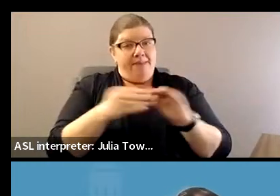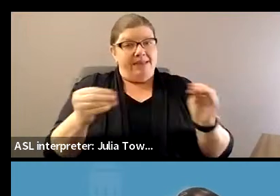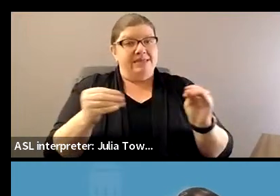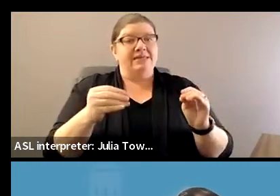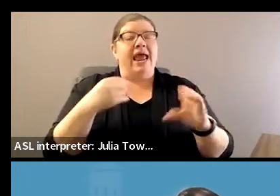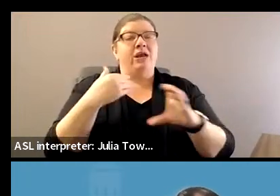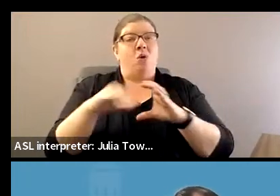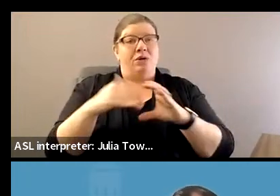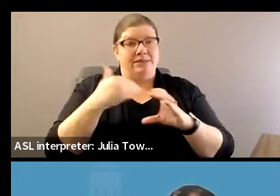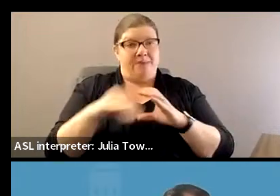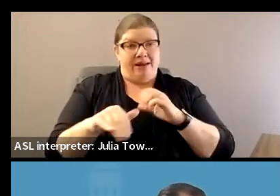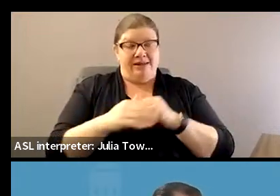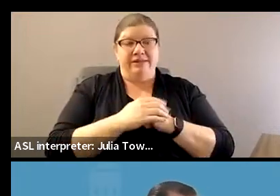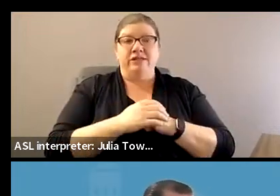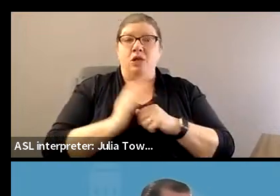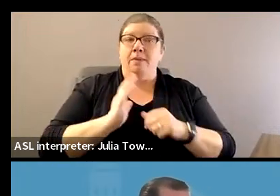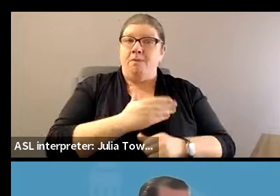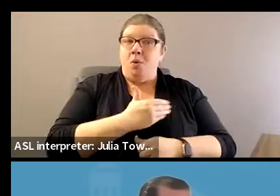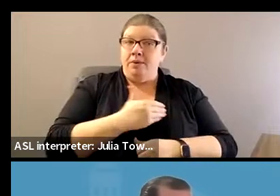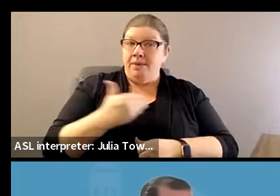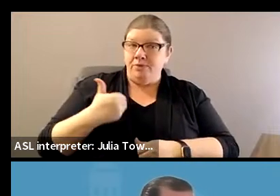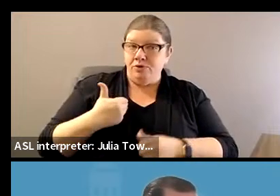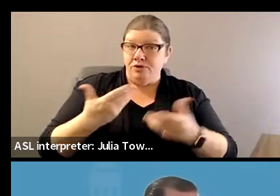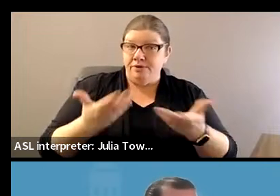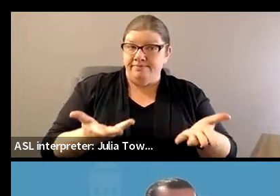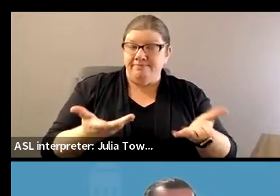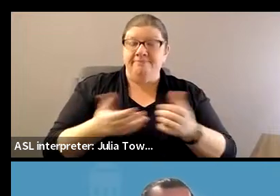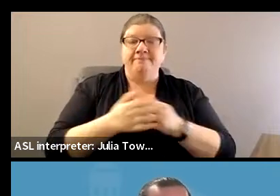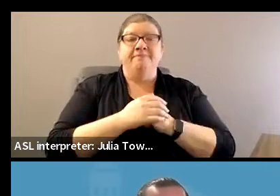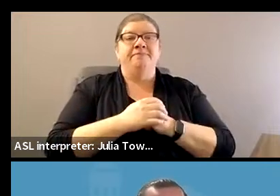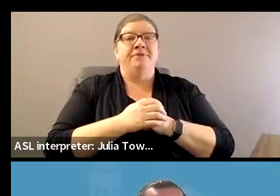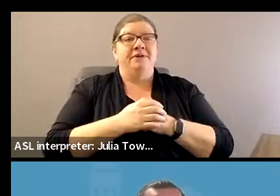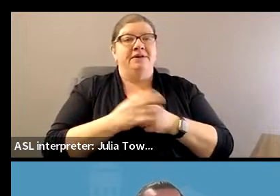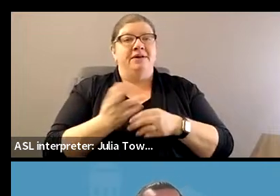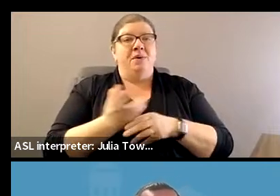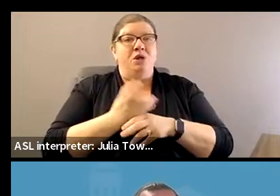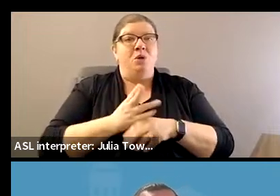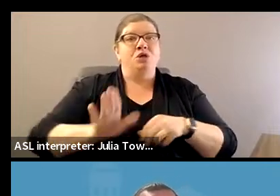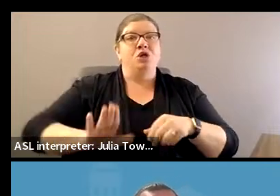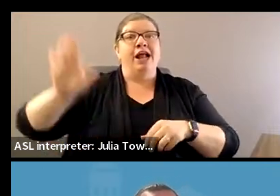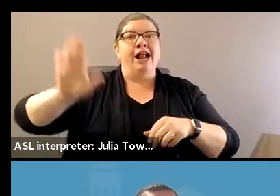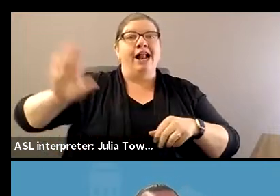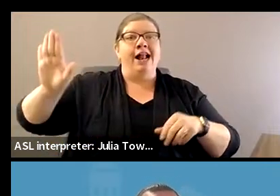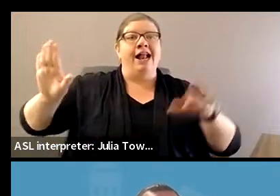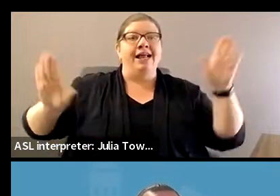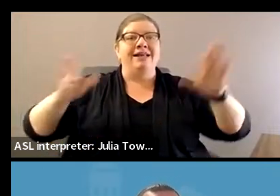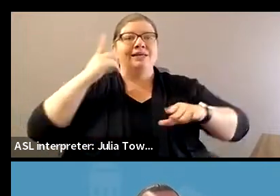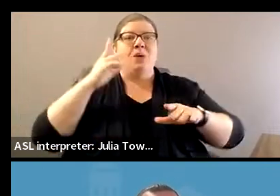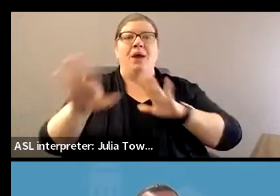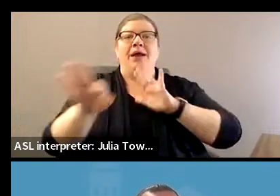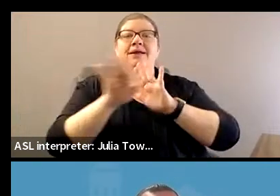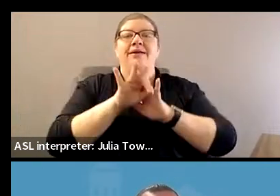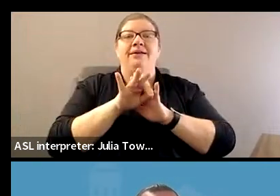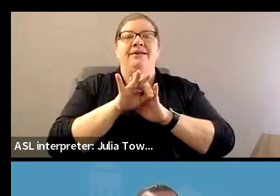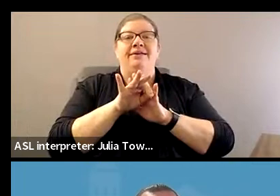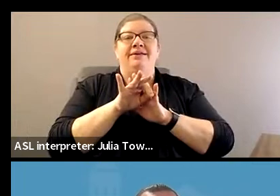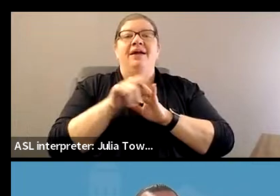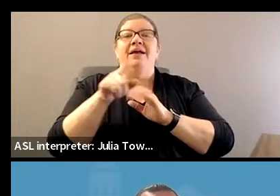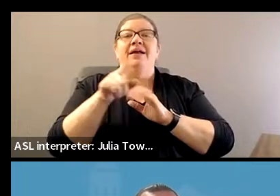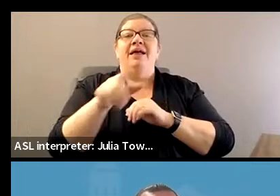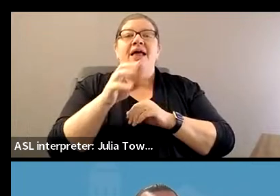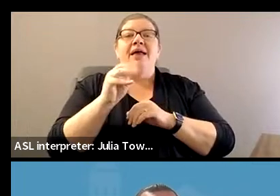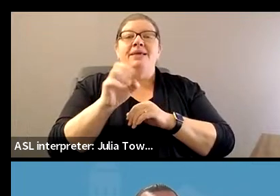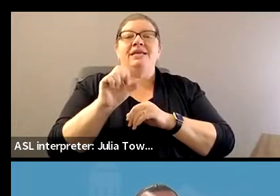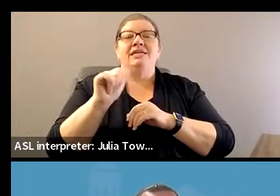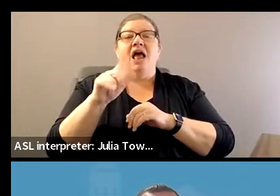correspondence. So board members, we want to use your hand so I can see who I can call on. Okay, Ms. Alvarez,